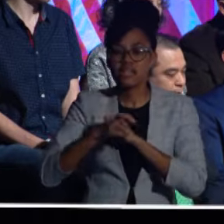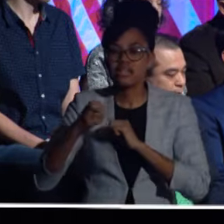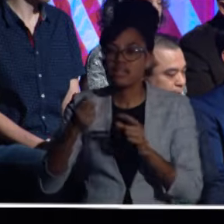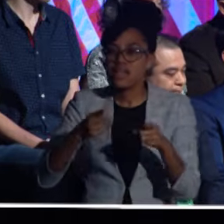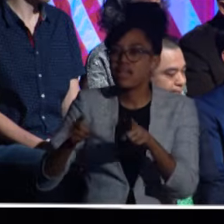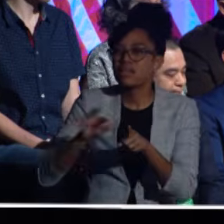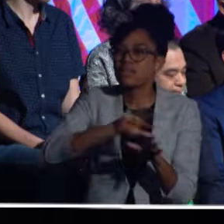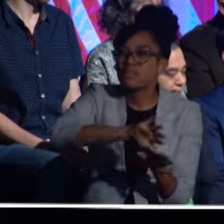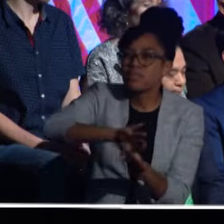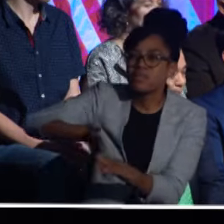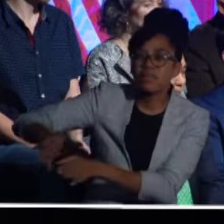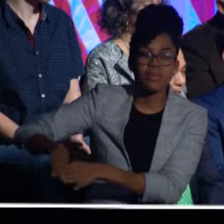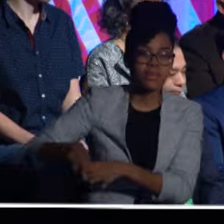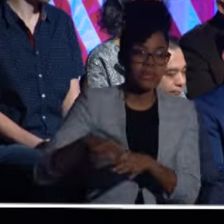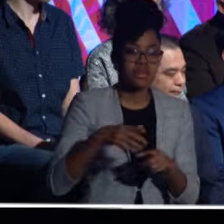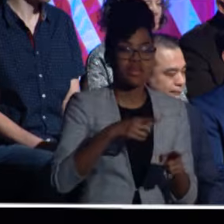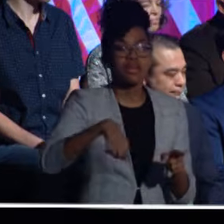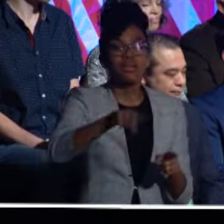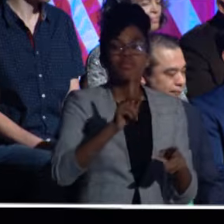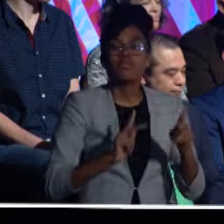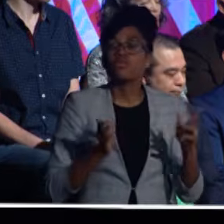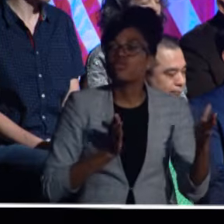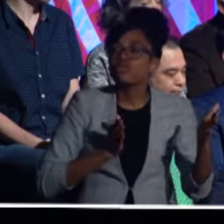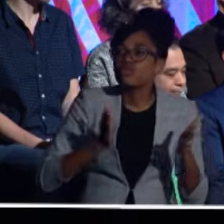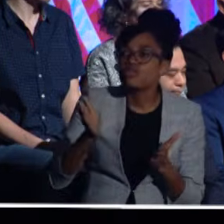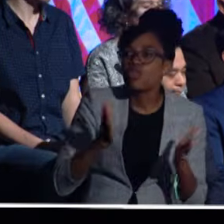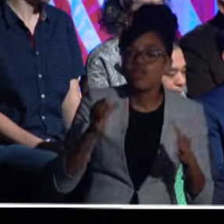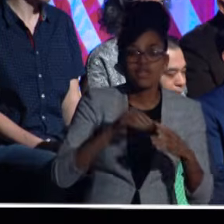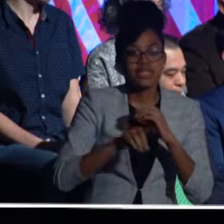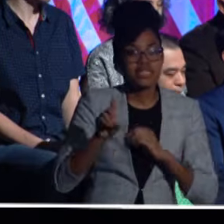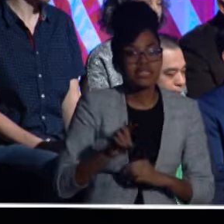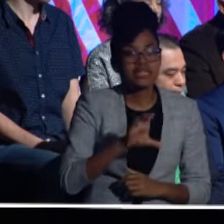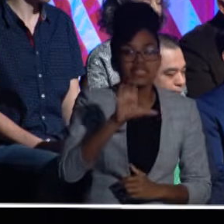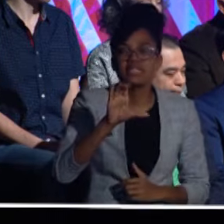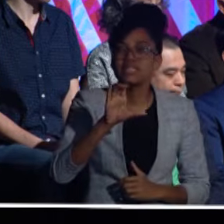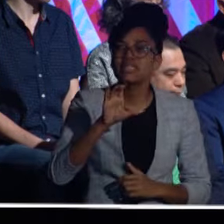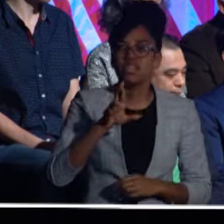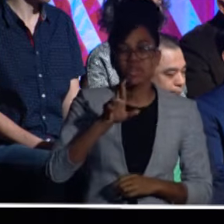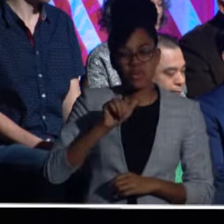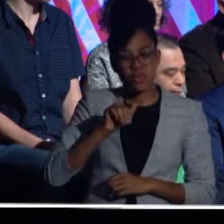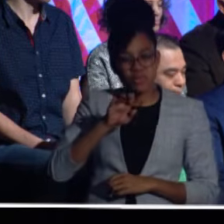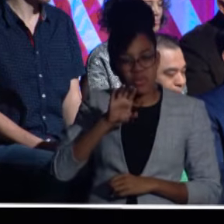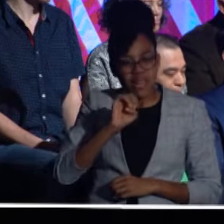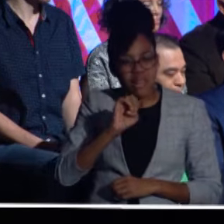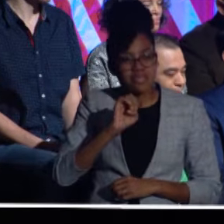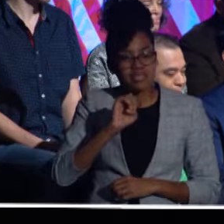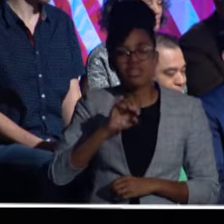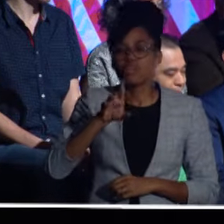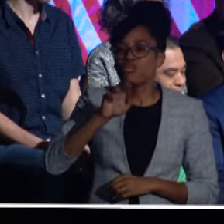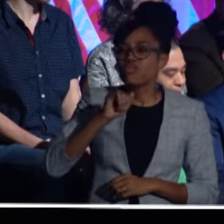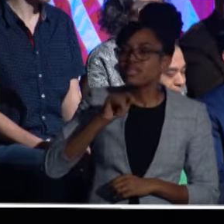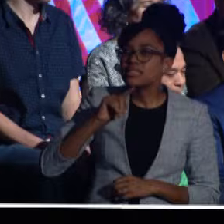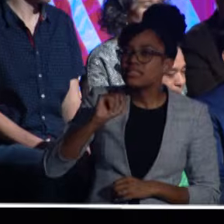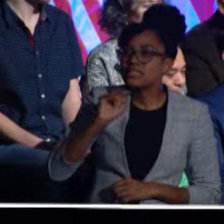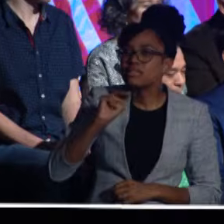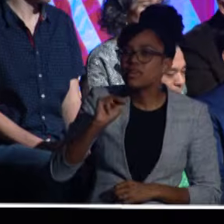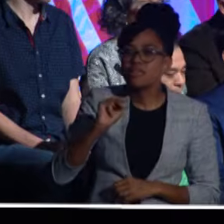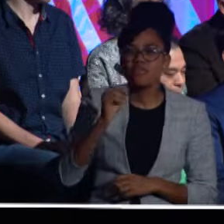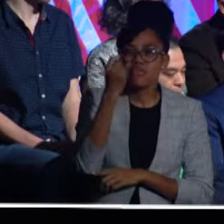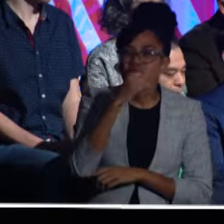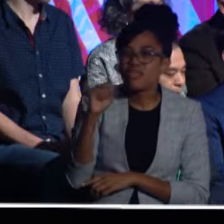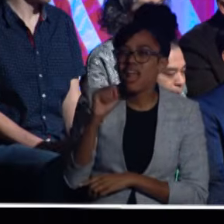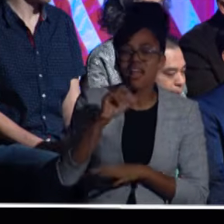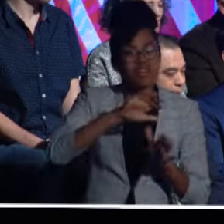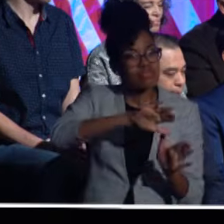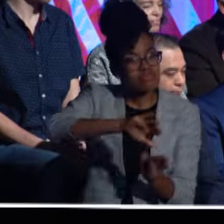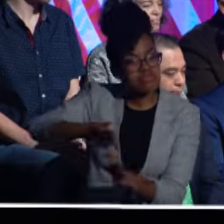district. Give them a heart that is free from racial or religious bias. Give them a heart, dear God, that is